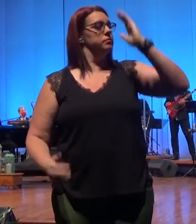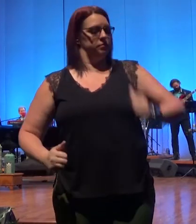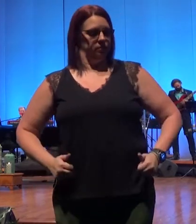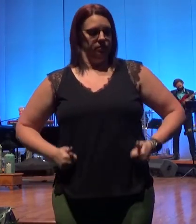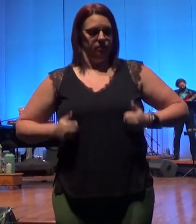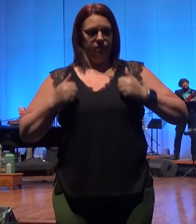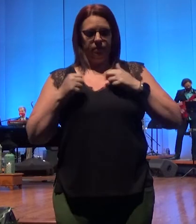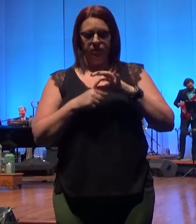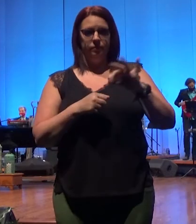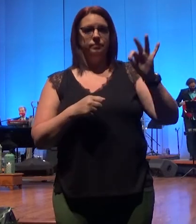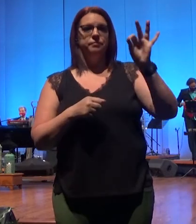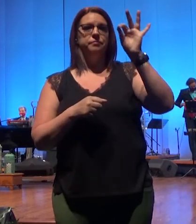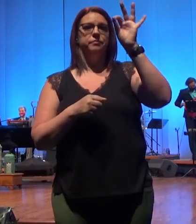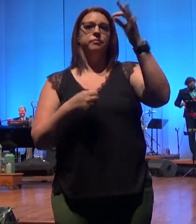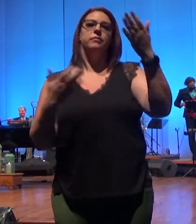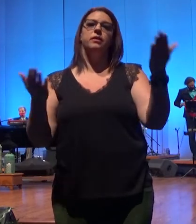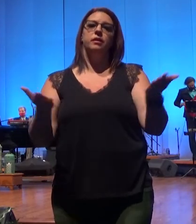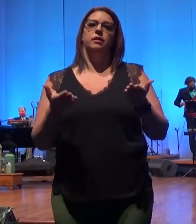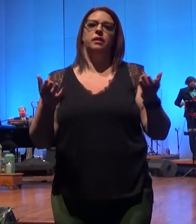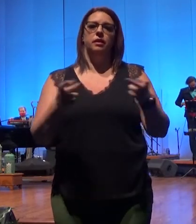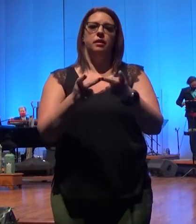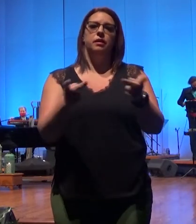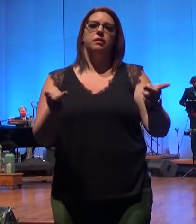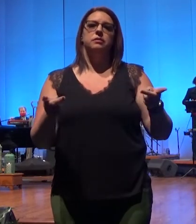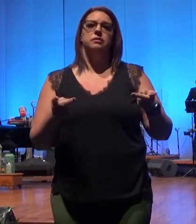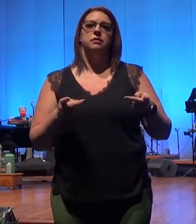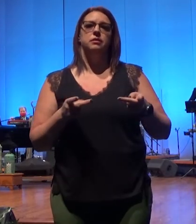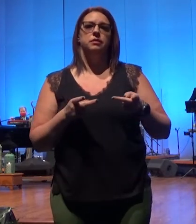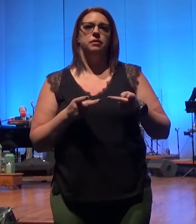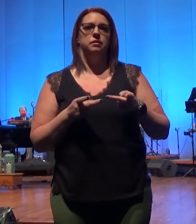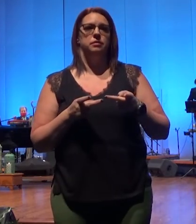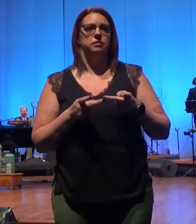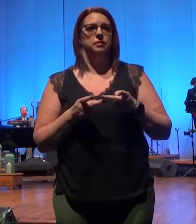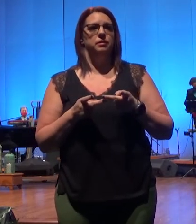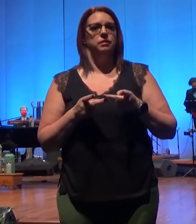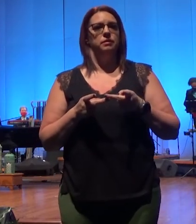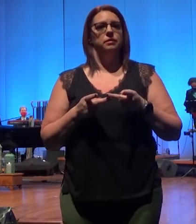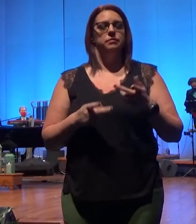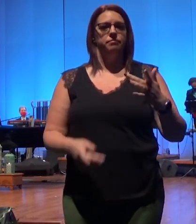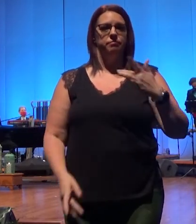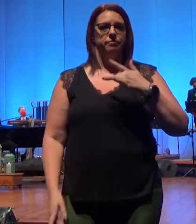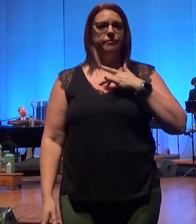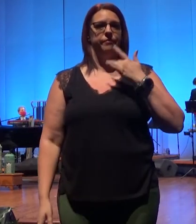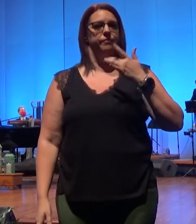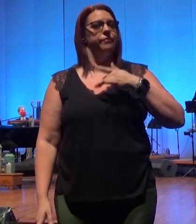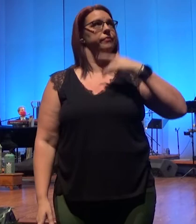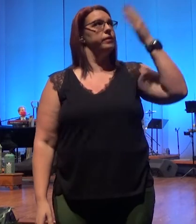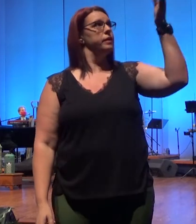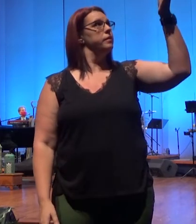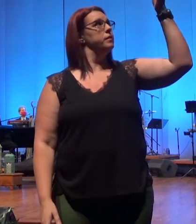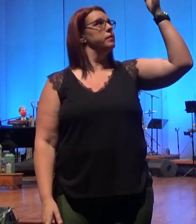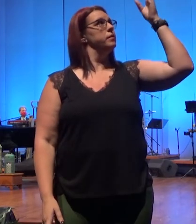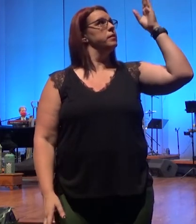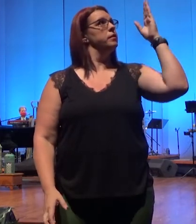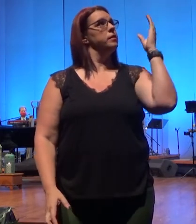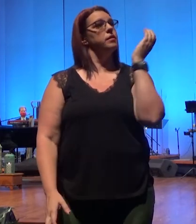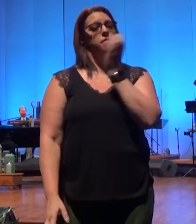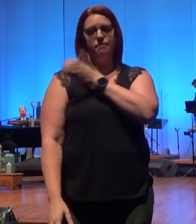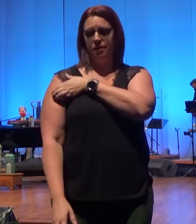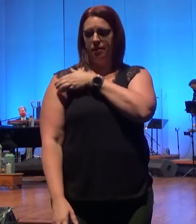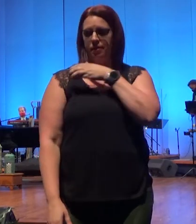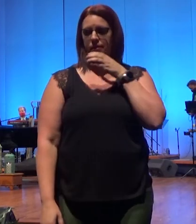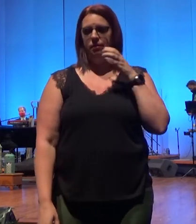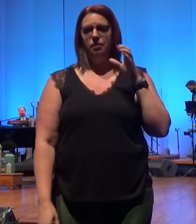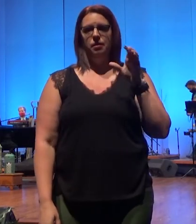Surely the presence of God is in this place. I can feel